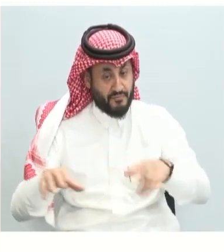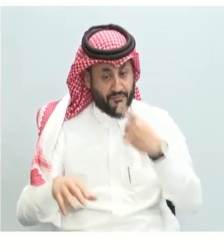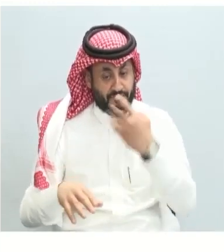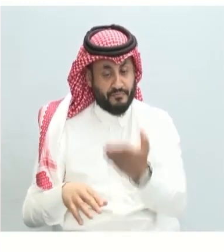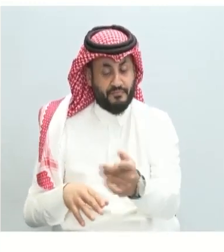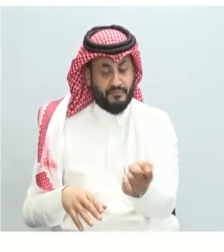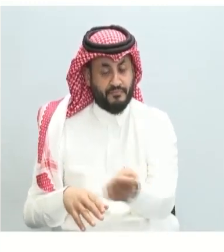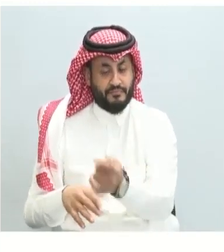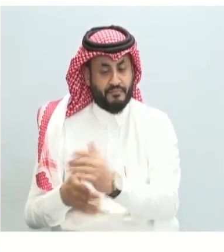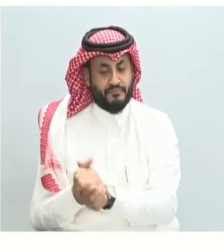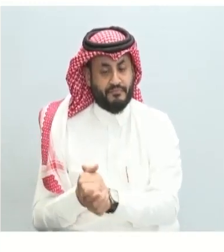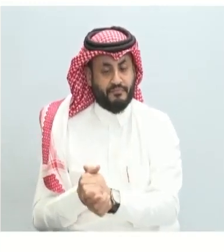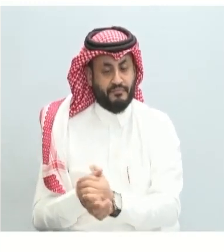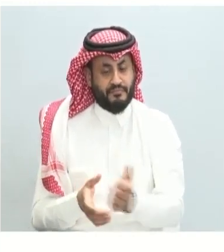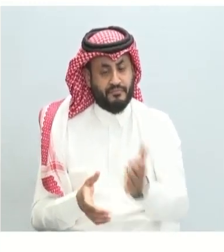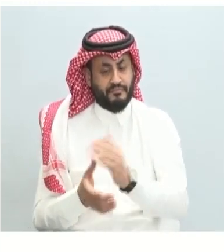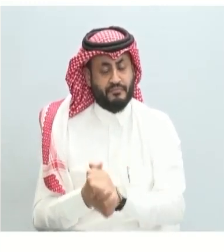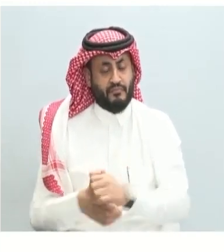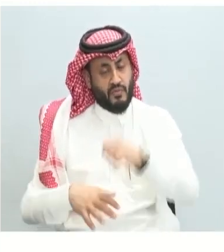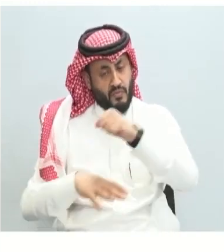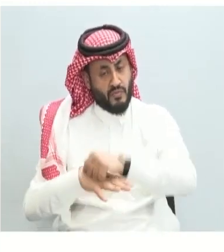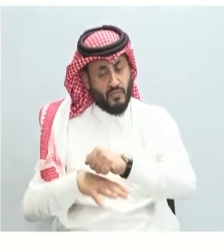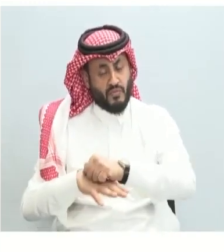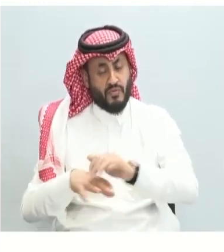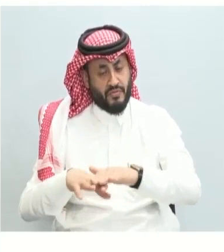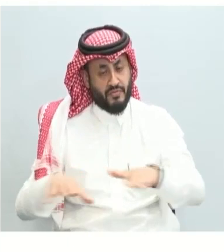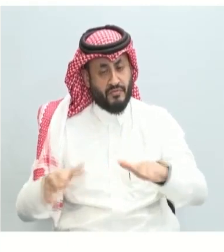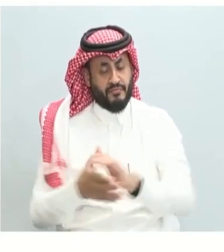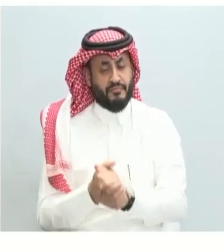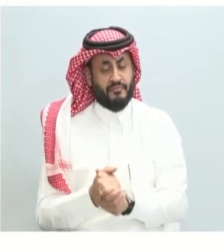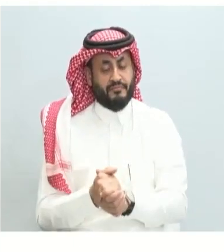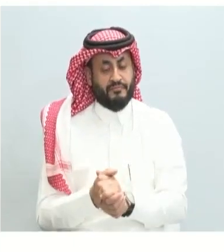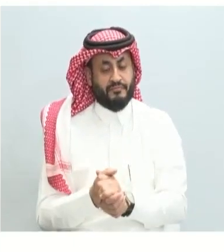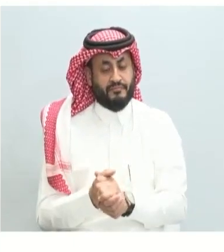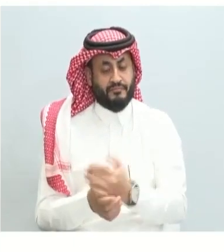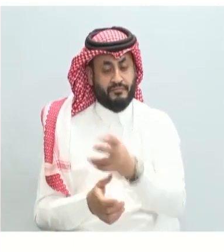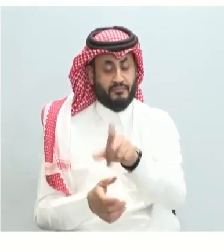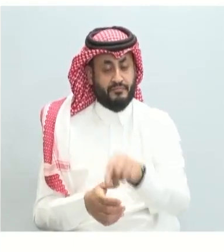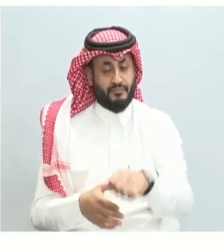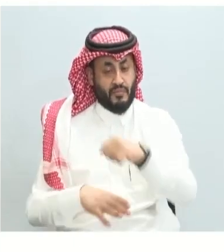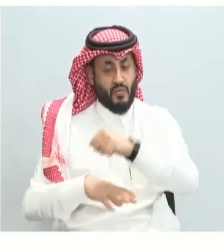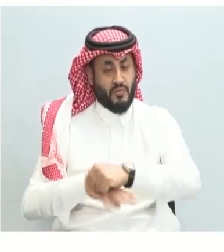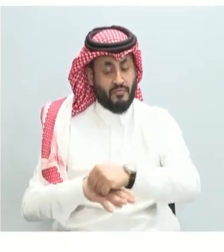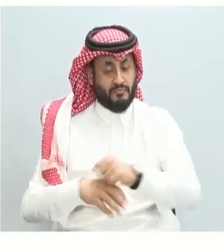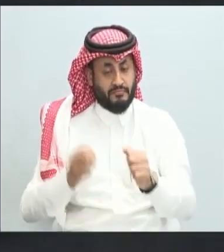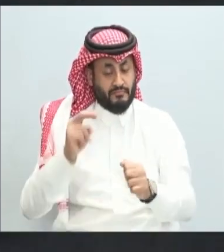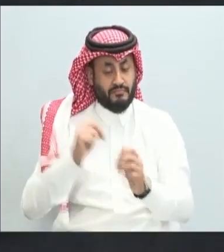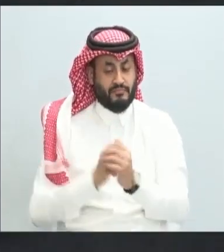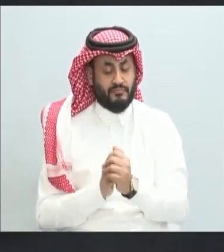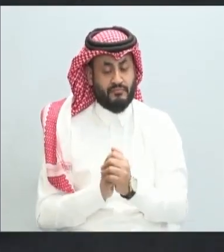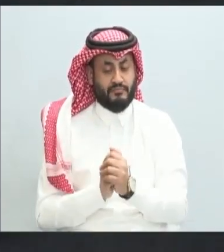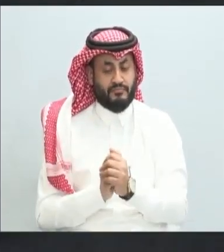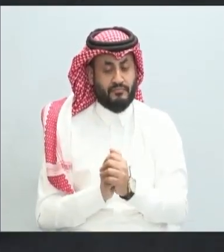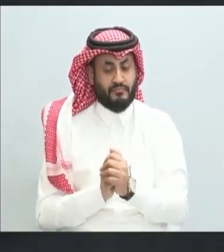And all our computer games are on the desk too. So here Kenan in his